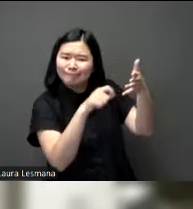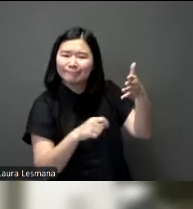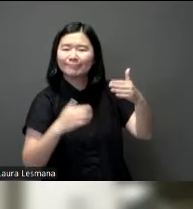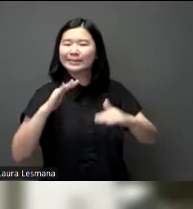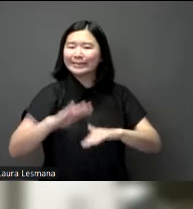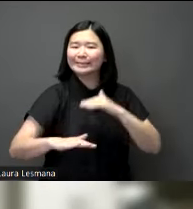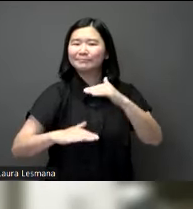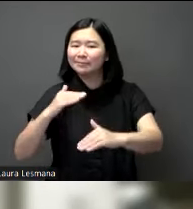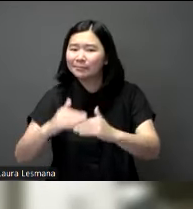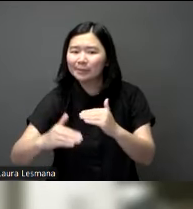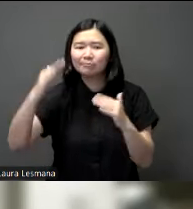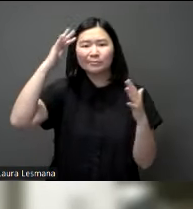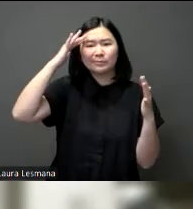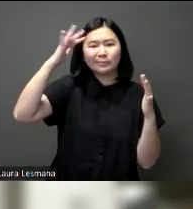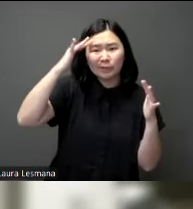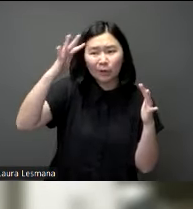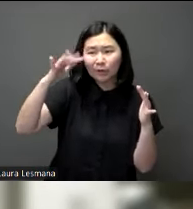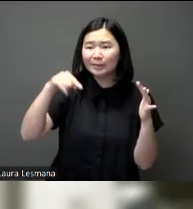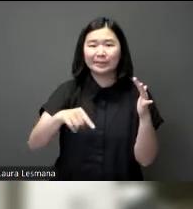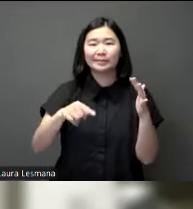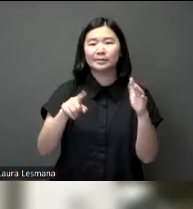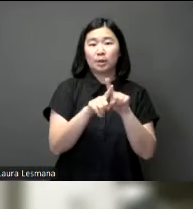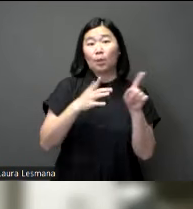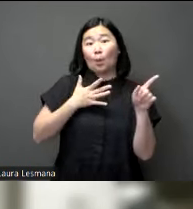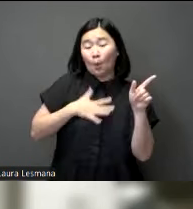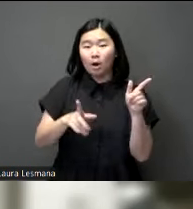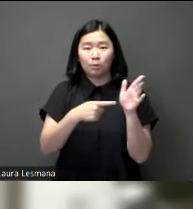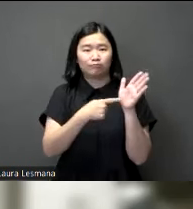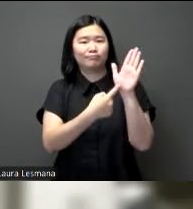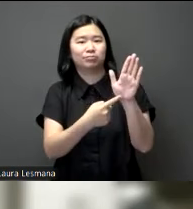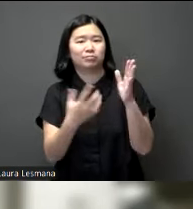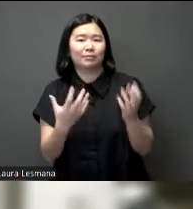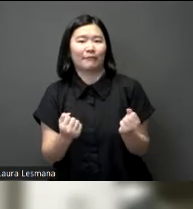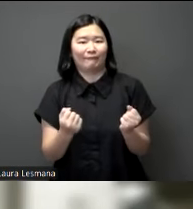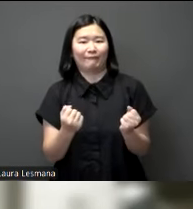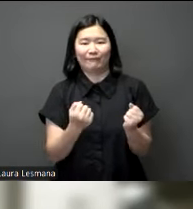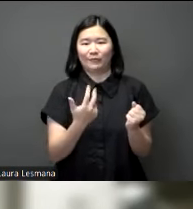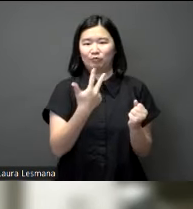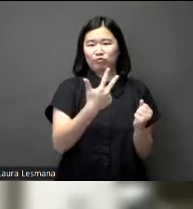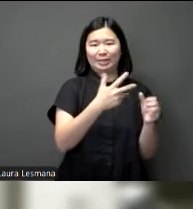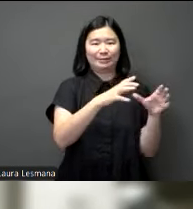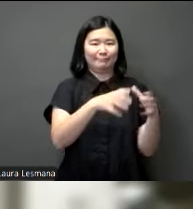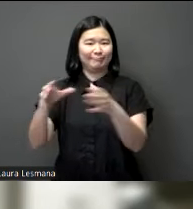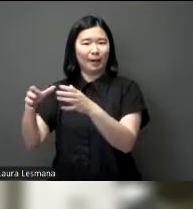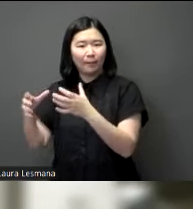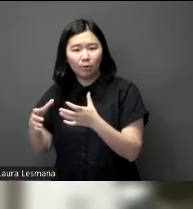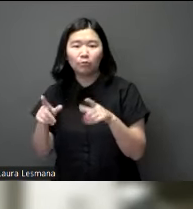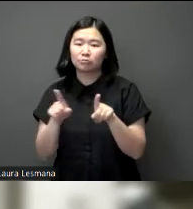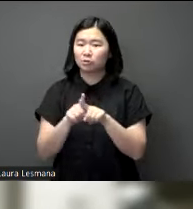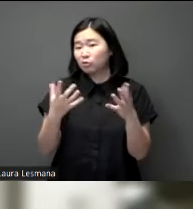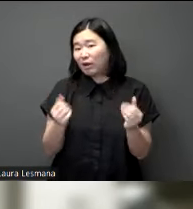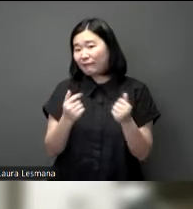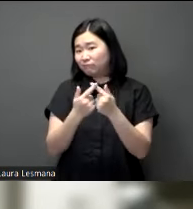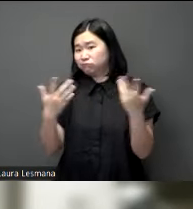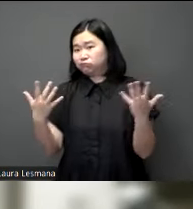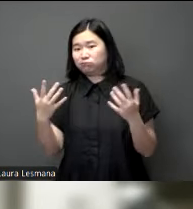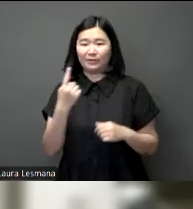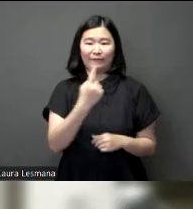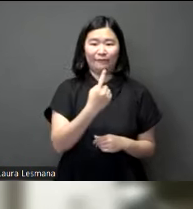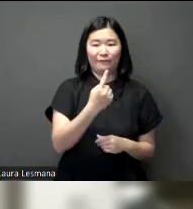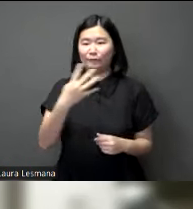the 2 areas in Chile that participate in cervical cancer node. These